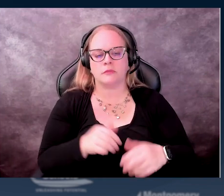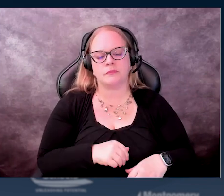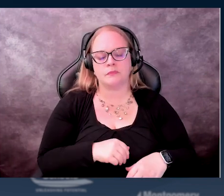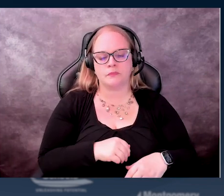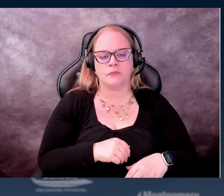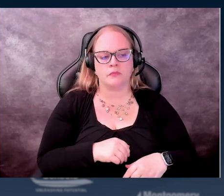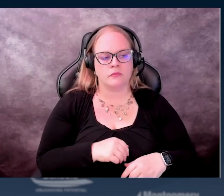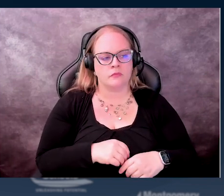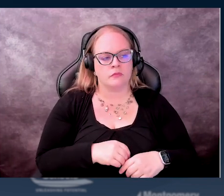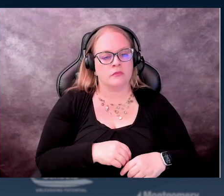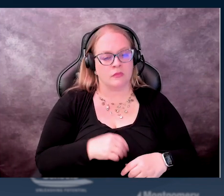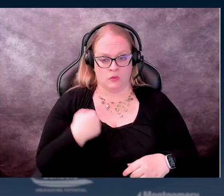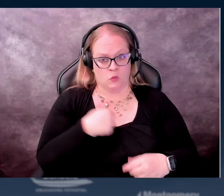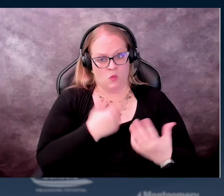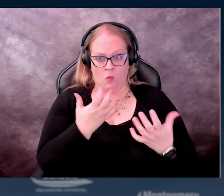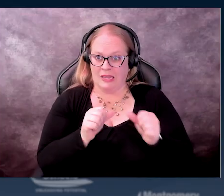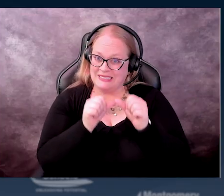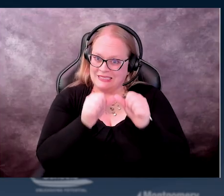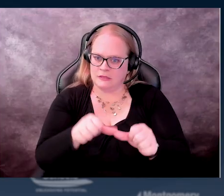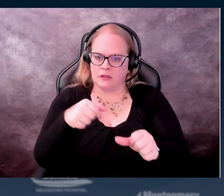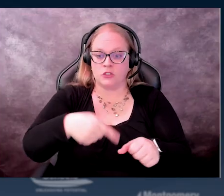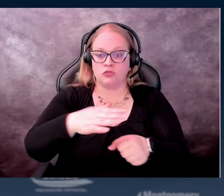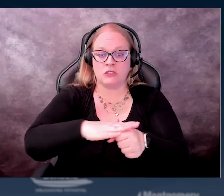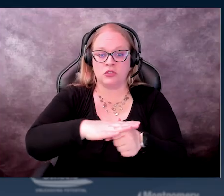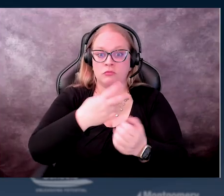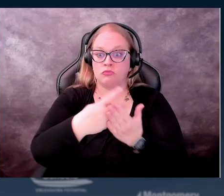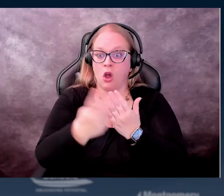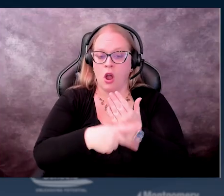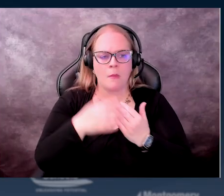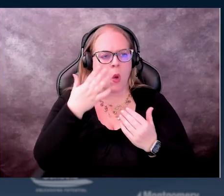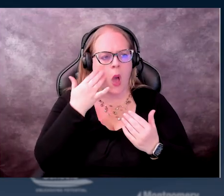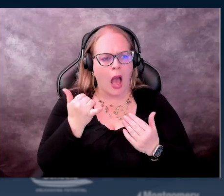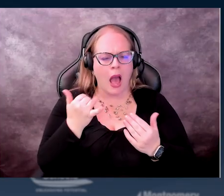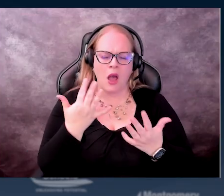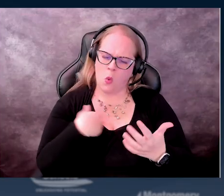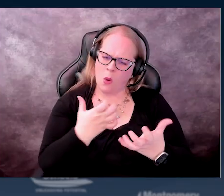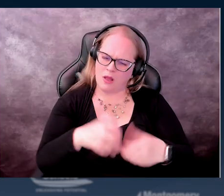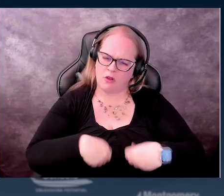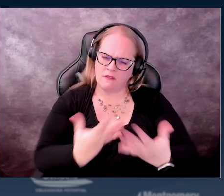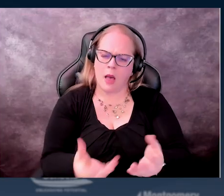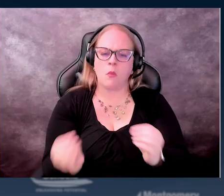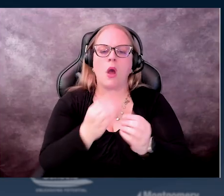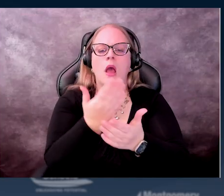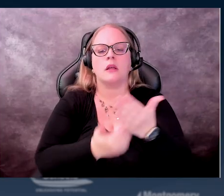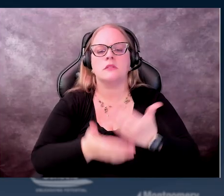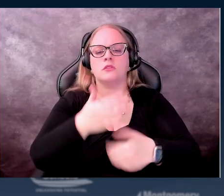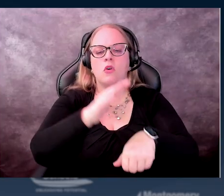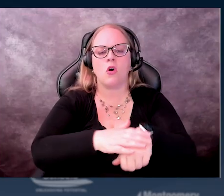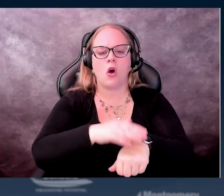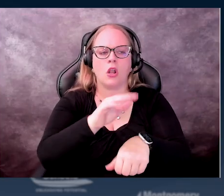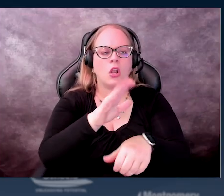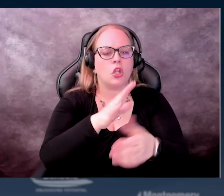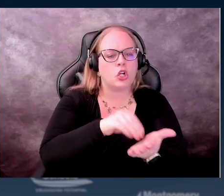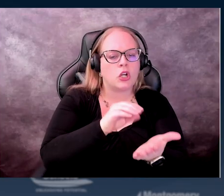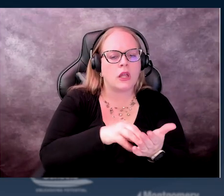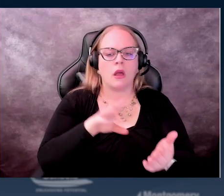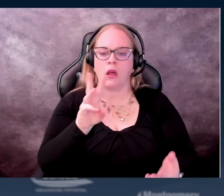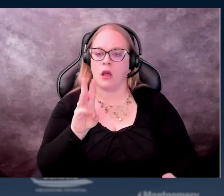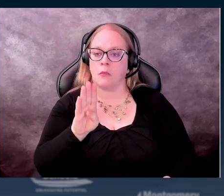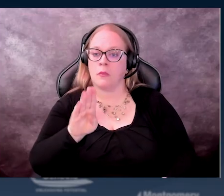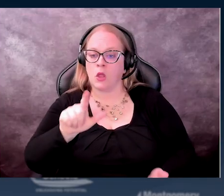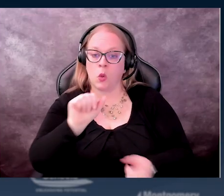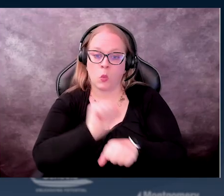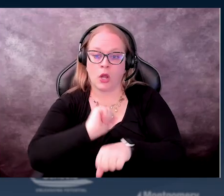expanding opportunities so that hands-on learning is an option. So work-based learning, participating in extracurricular activities, and engaging with